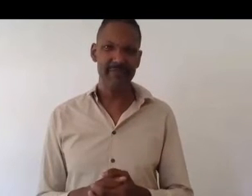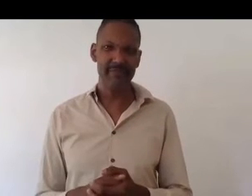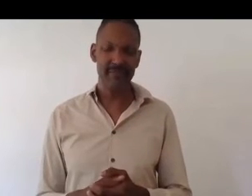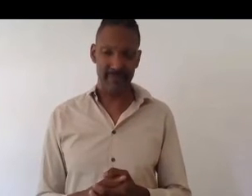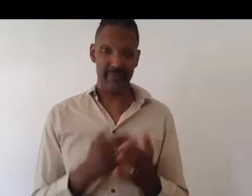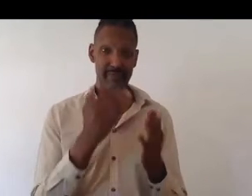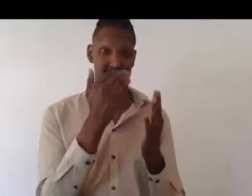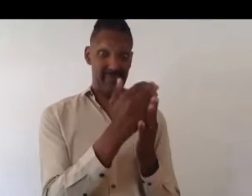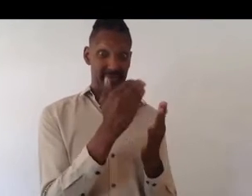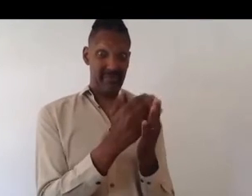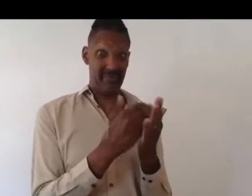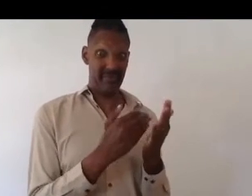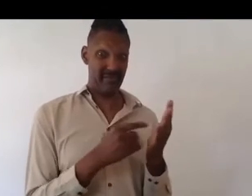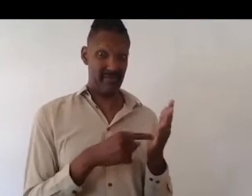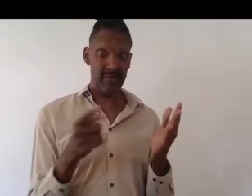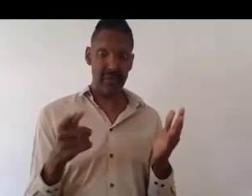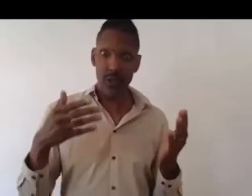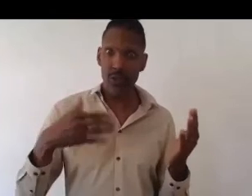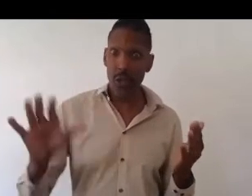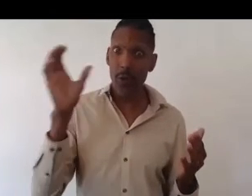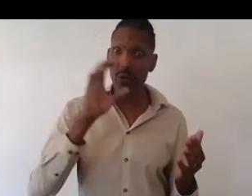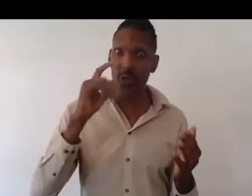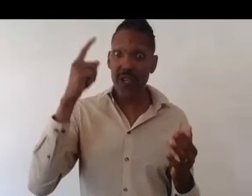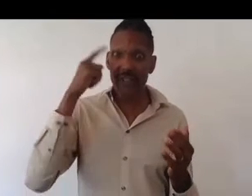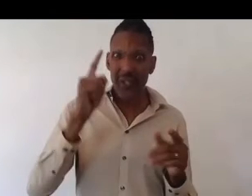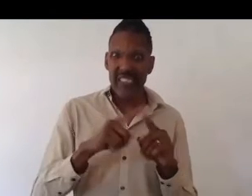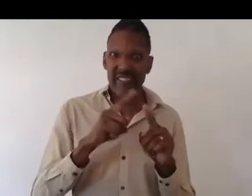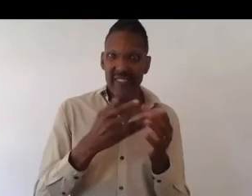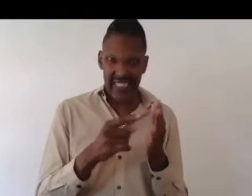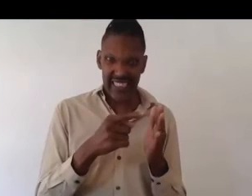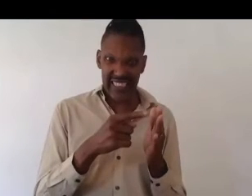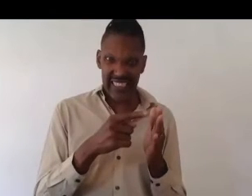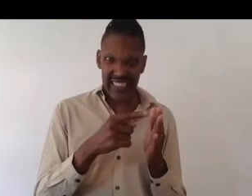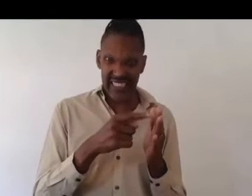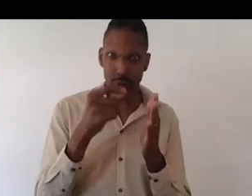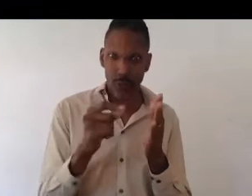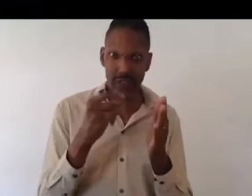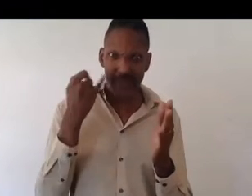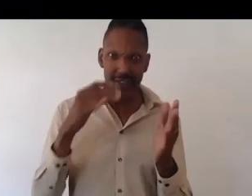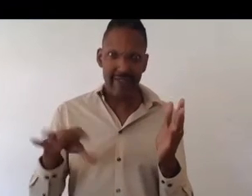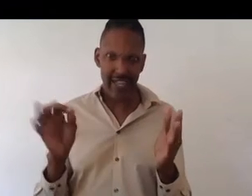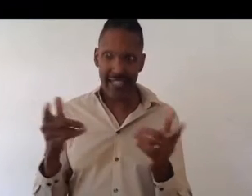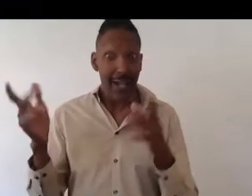right? Scavenger hunts of all sorts, inside and outside, really.